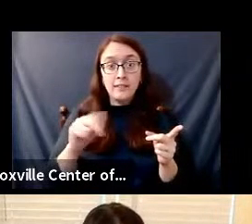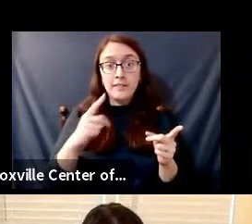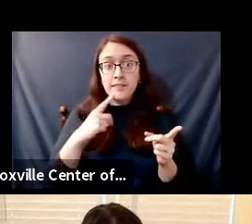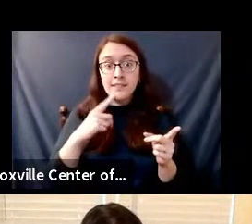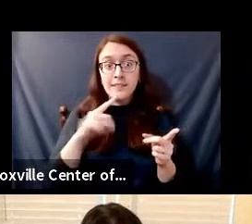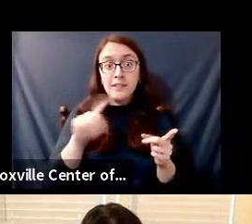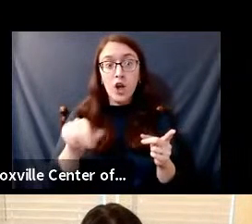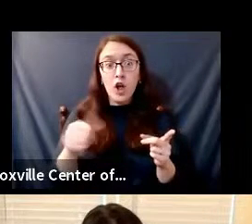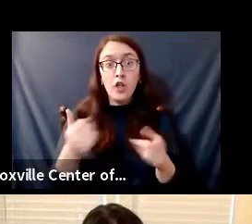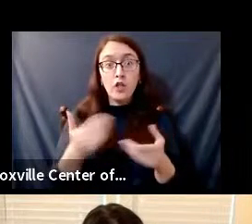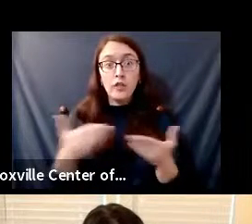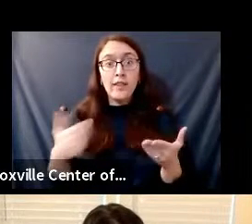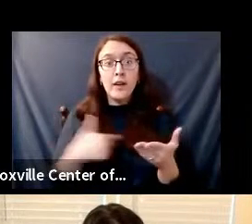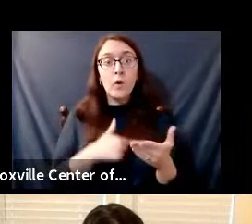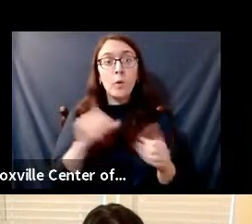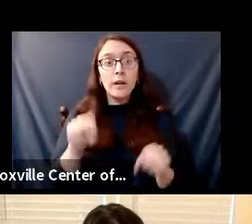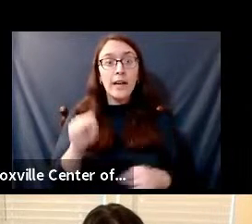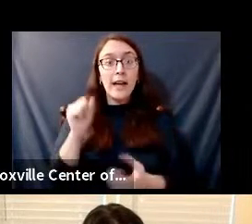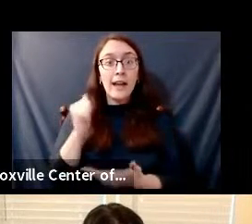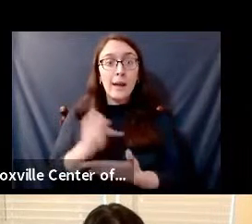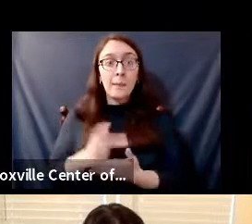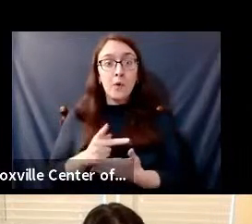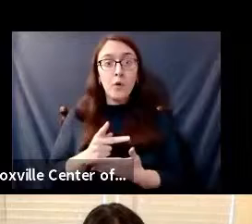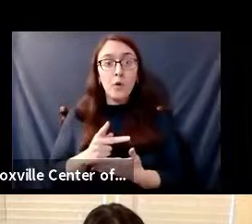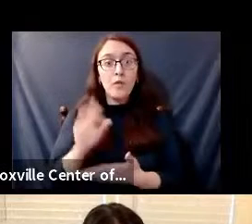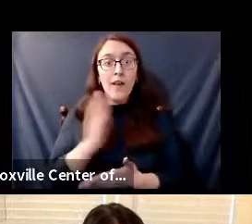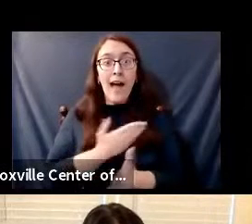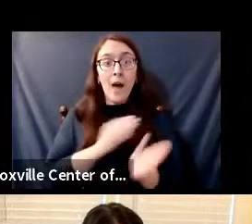we can approve our minutes from the Friday's meeting.